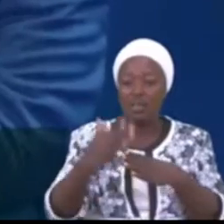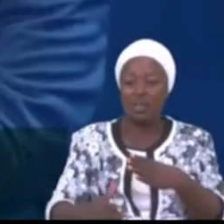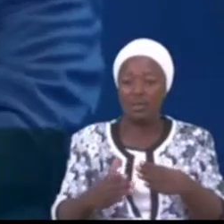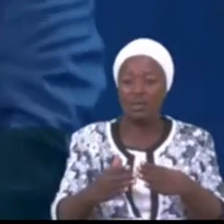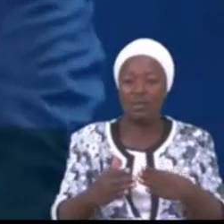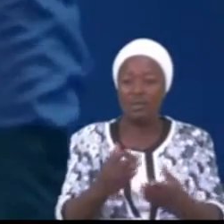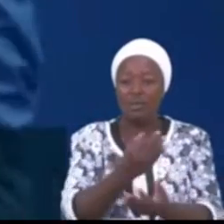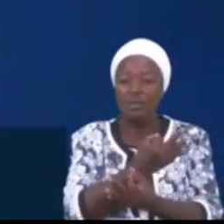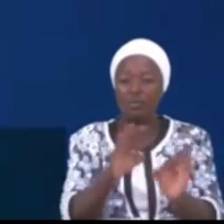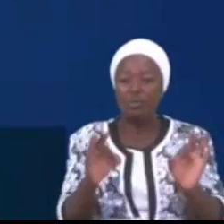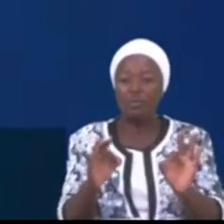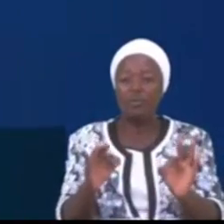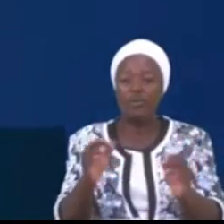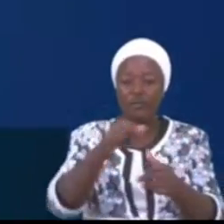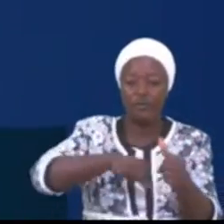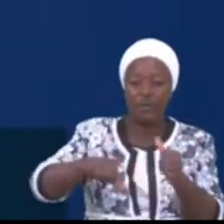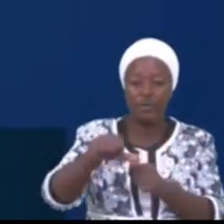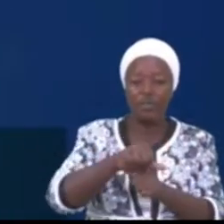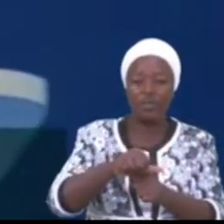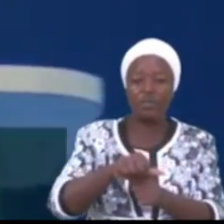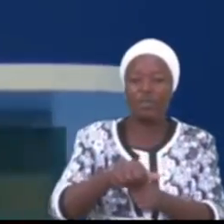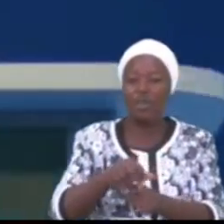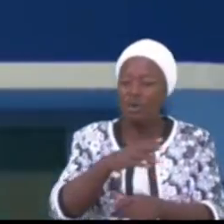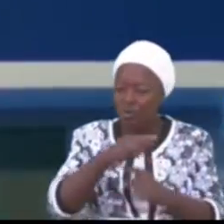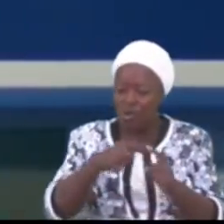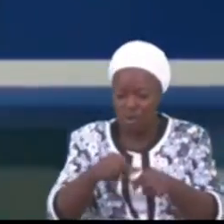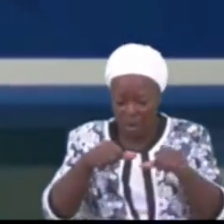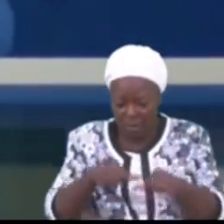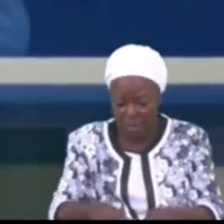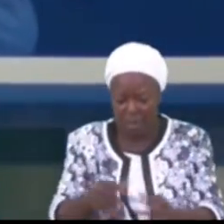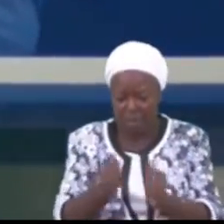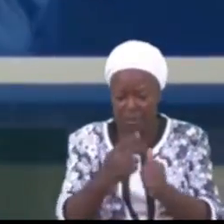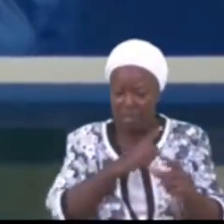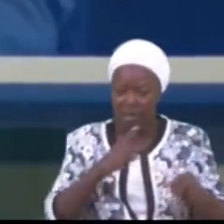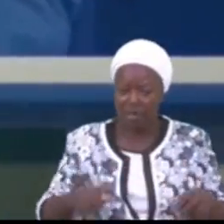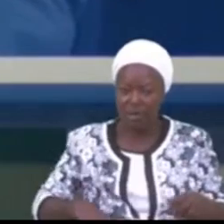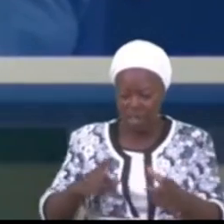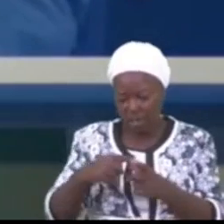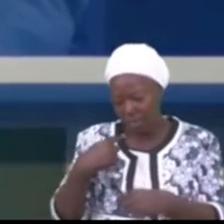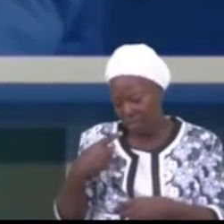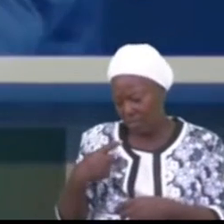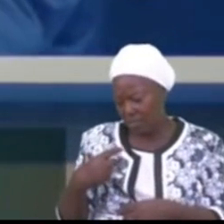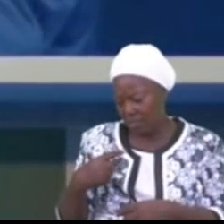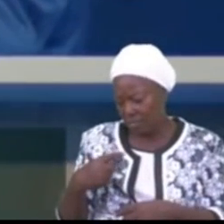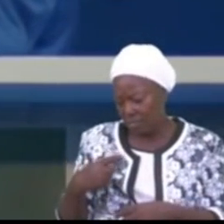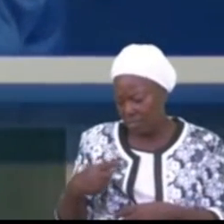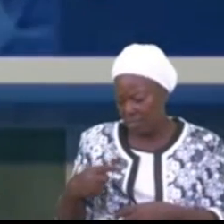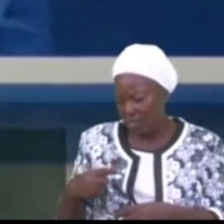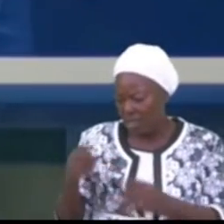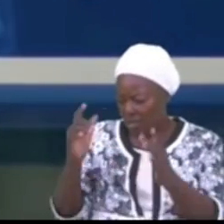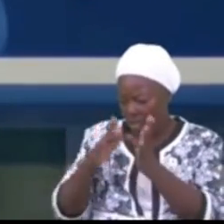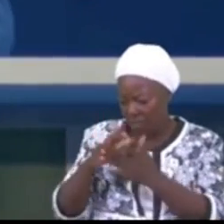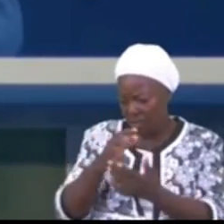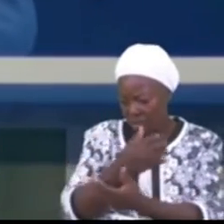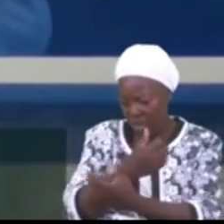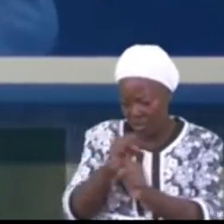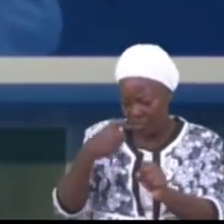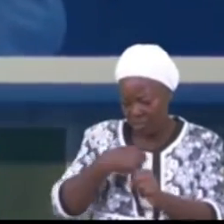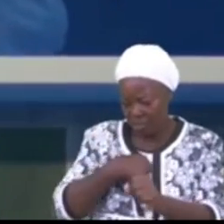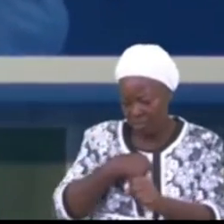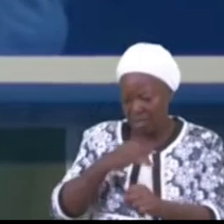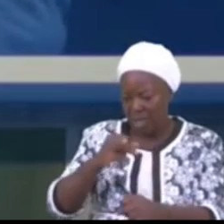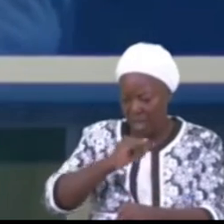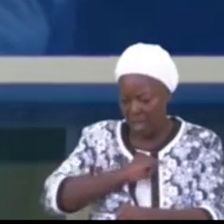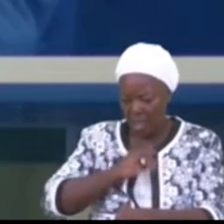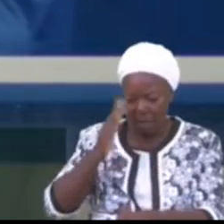the Lord, and when you say, "He saved me, I'm going to stay with him. He healed me,